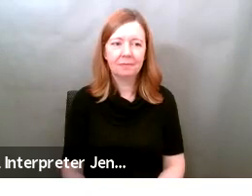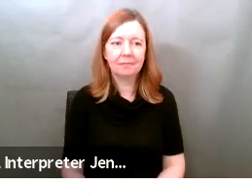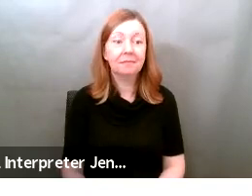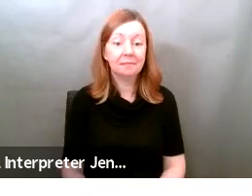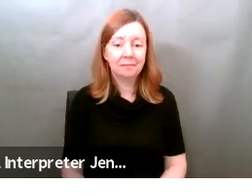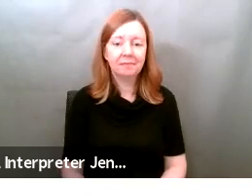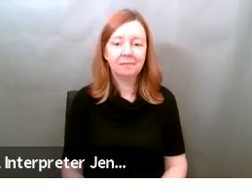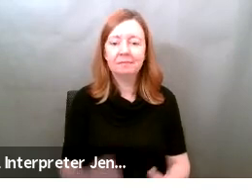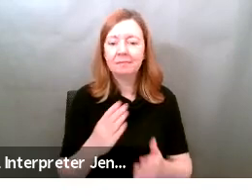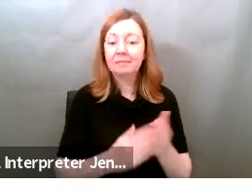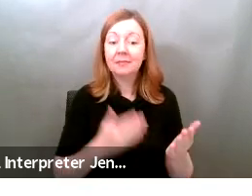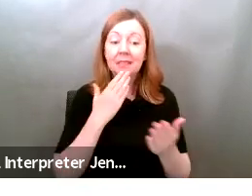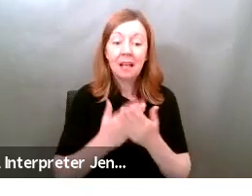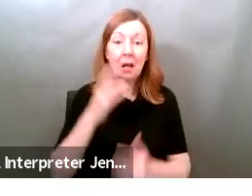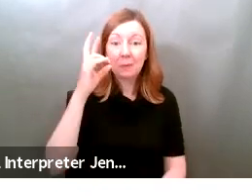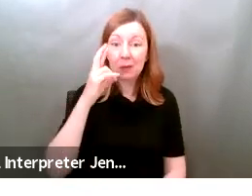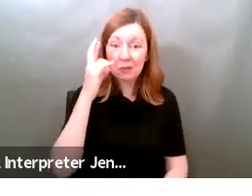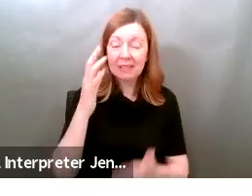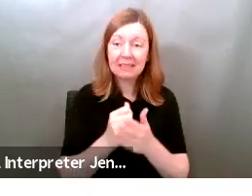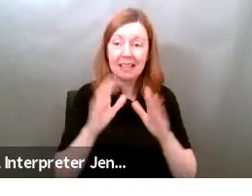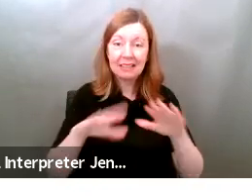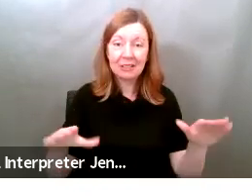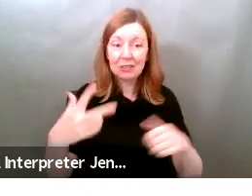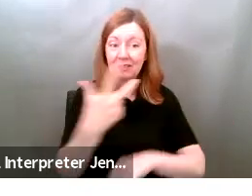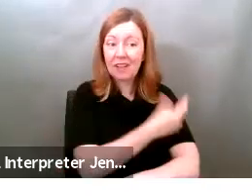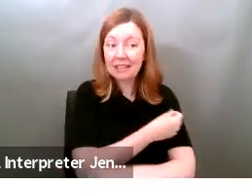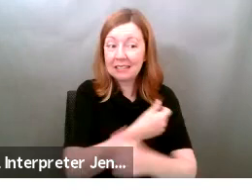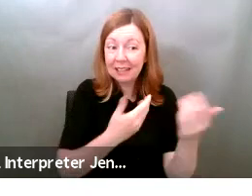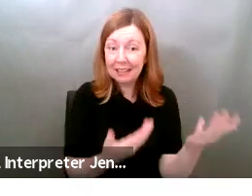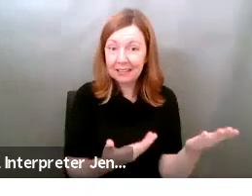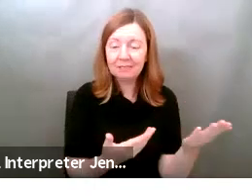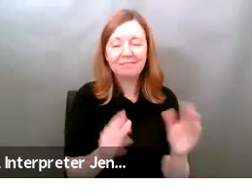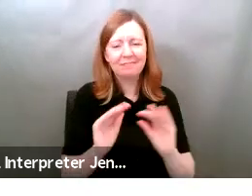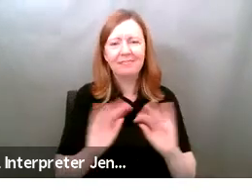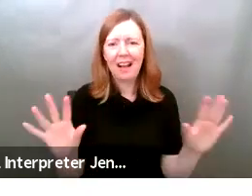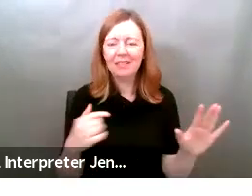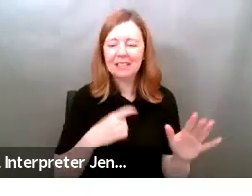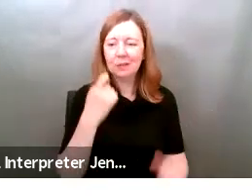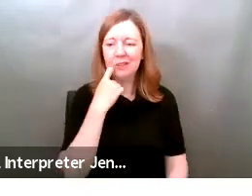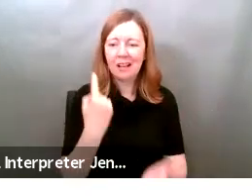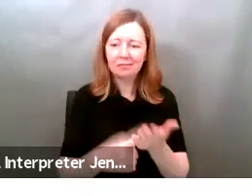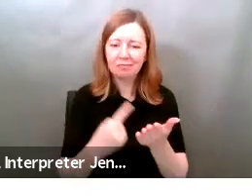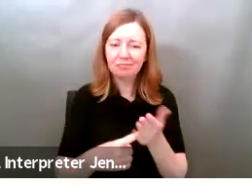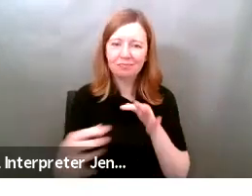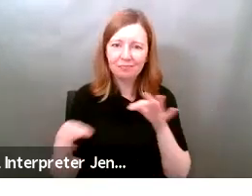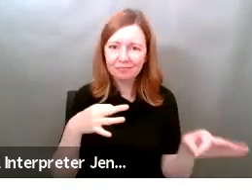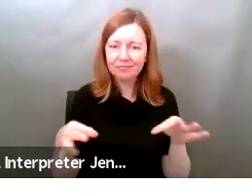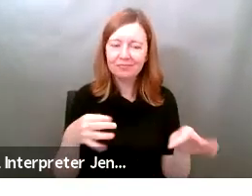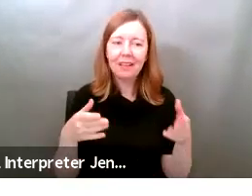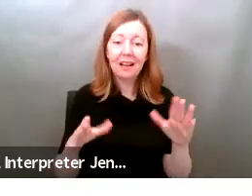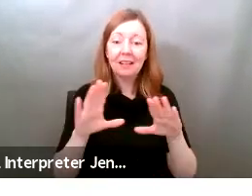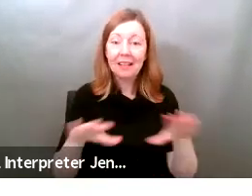So, what are some of the good reasons to get your child vaccinated? I think, obviously, as we just talked about, to allow them to